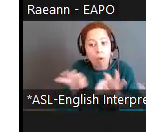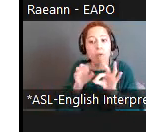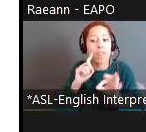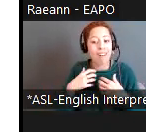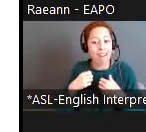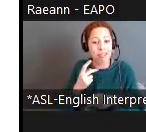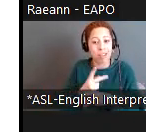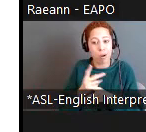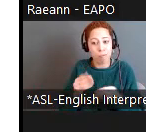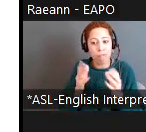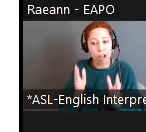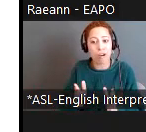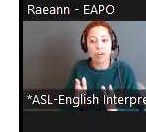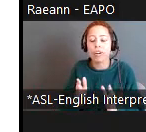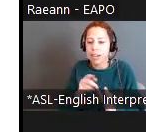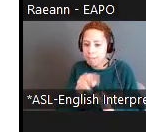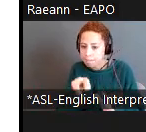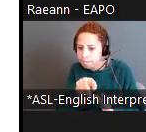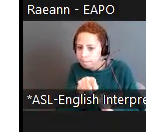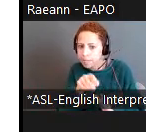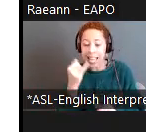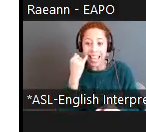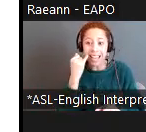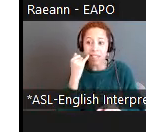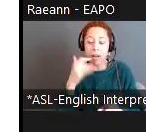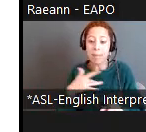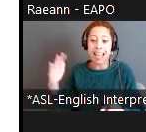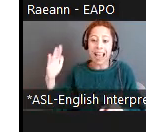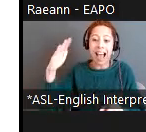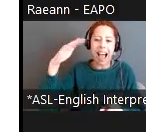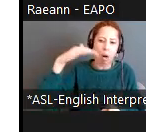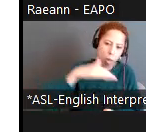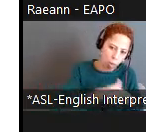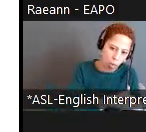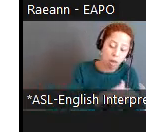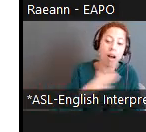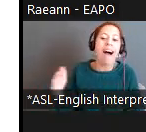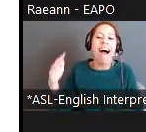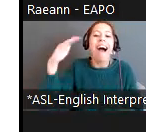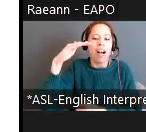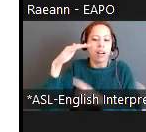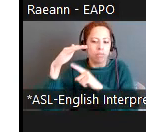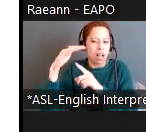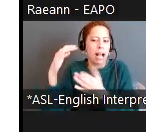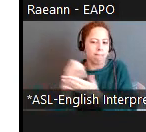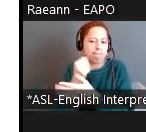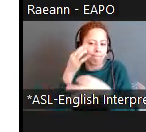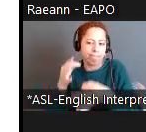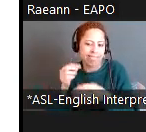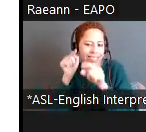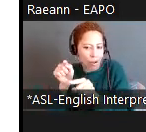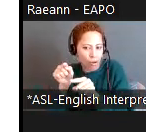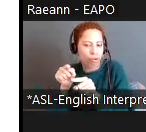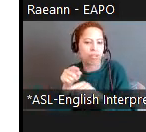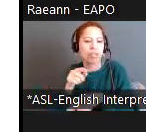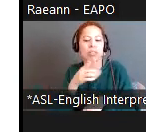whose capacity is fluctuating, I want to talk to them when they are capable. I want them to make the decision before I call somebody